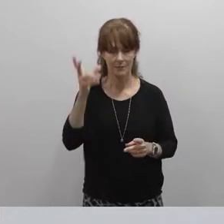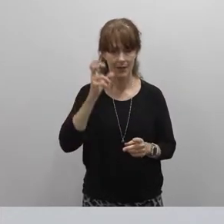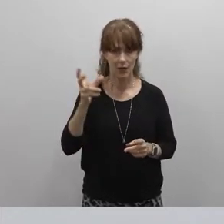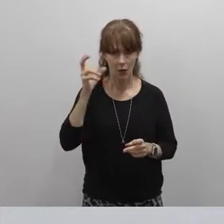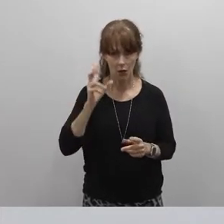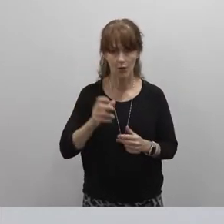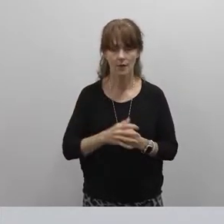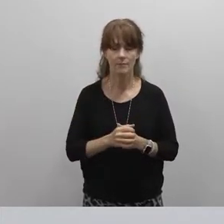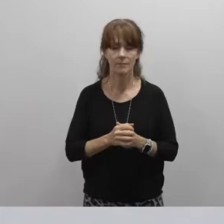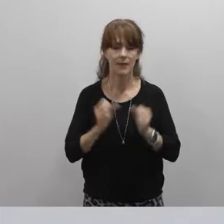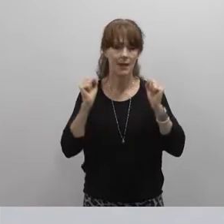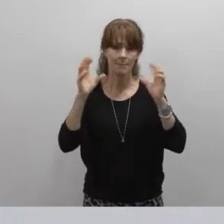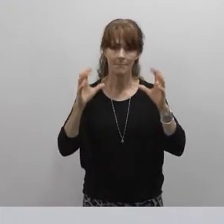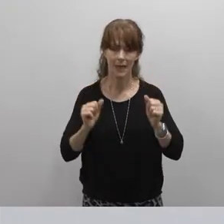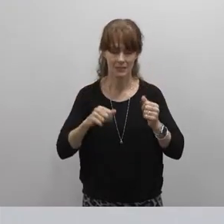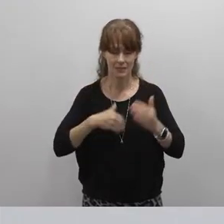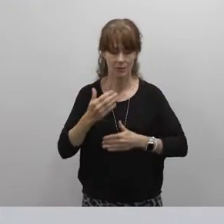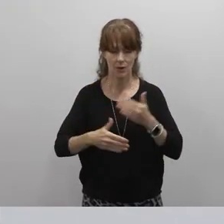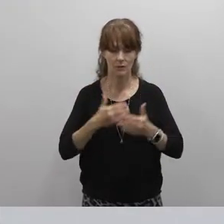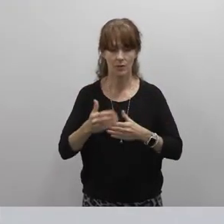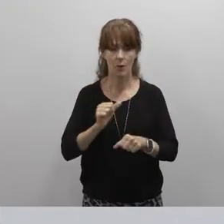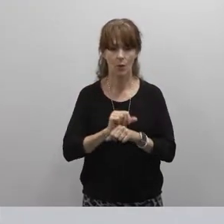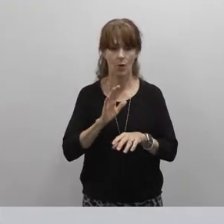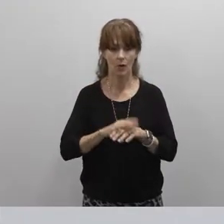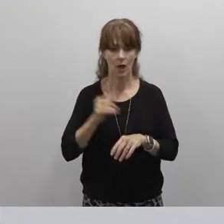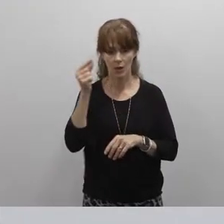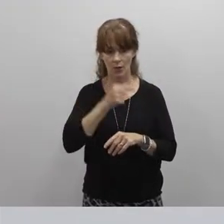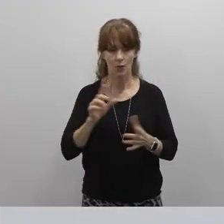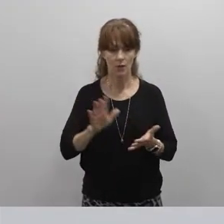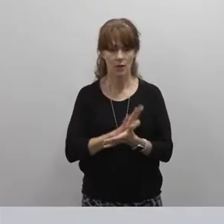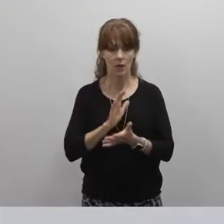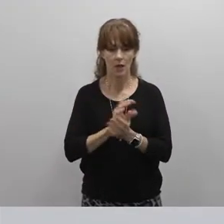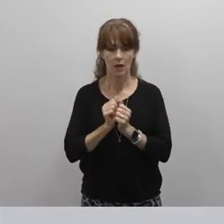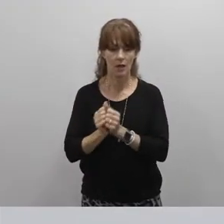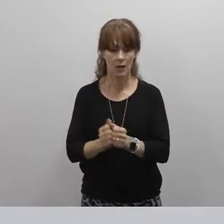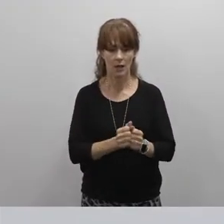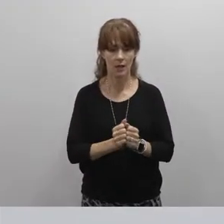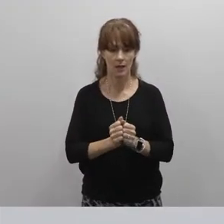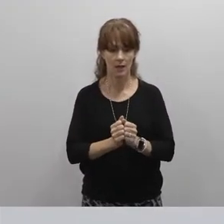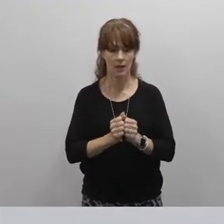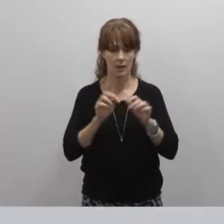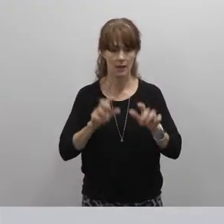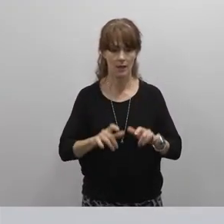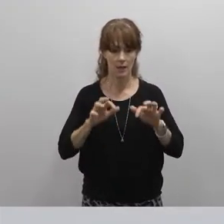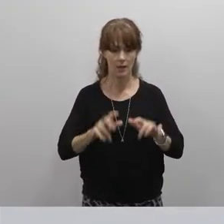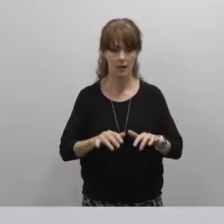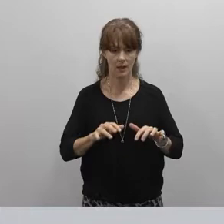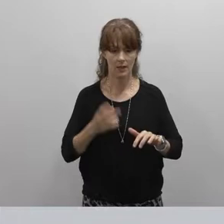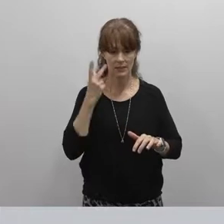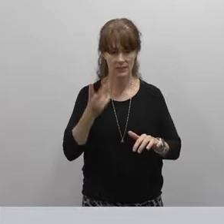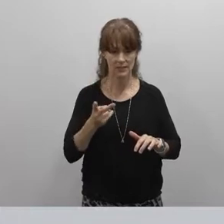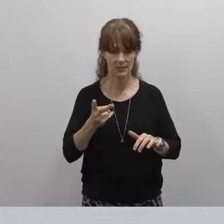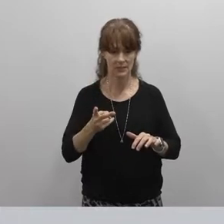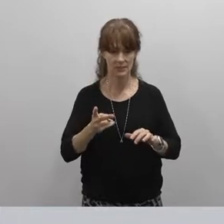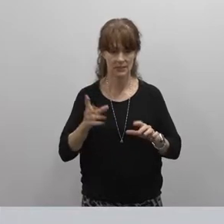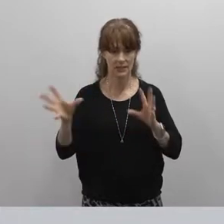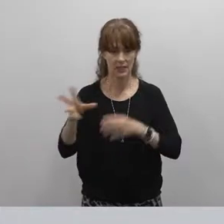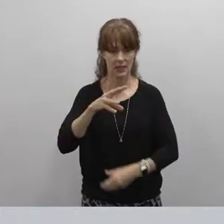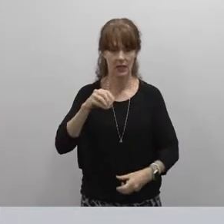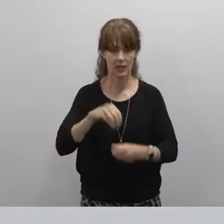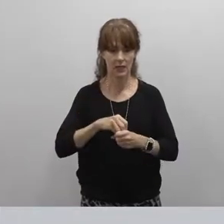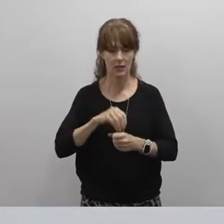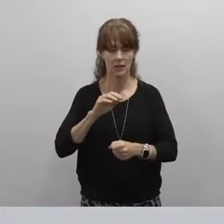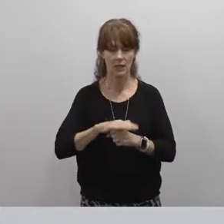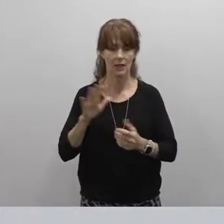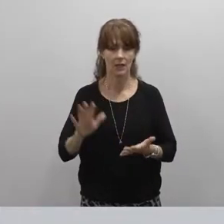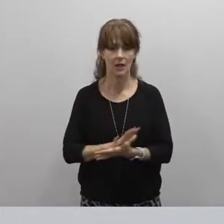been an amazing process to, you know, work on a Google Doc together, literally type words, and then see it get included in the